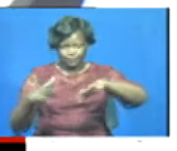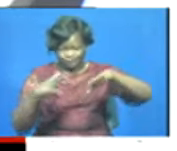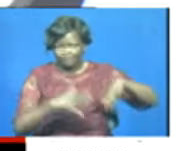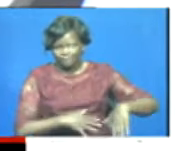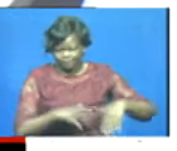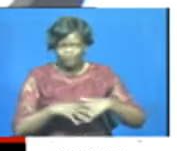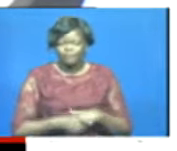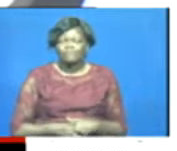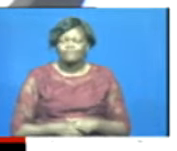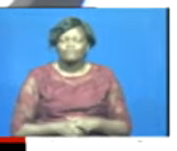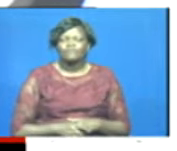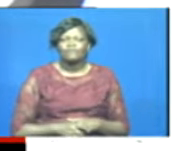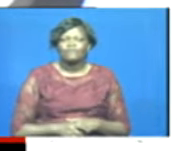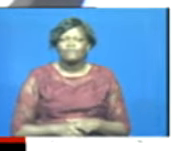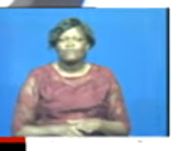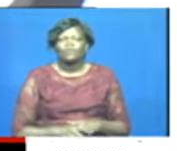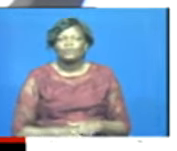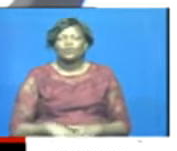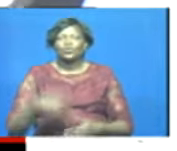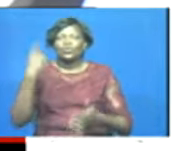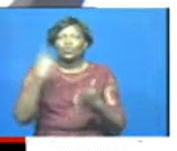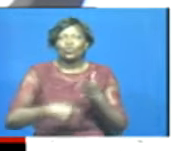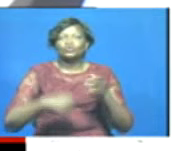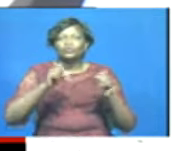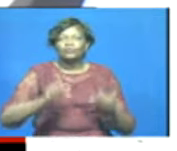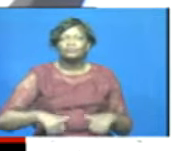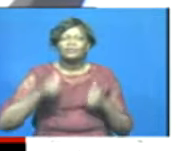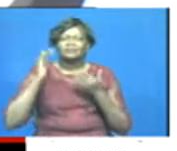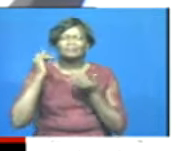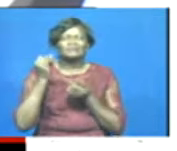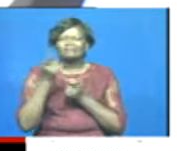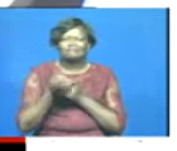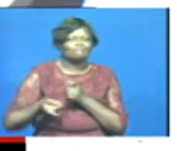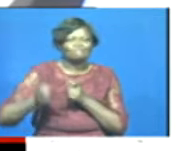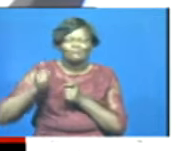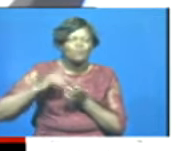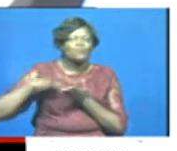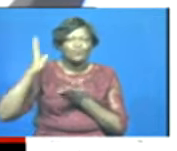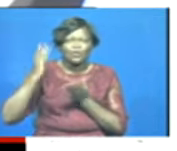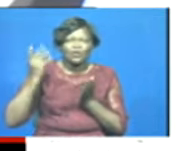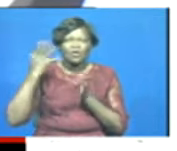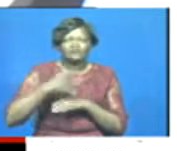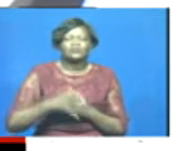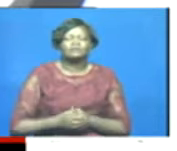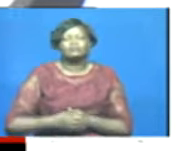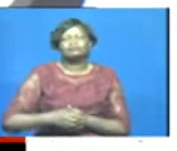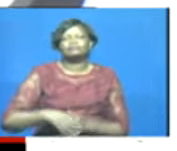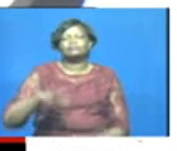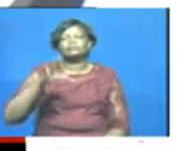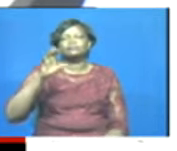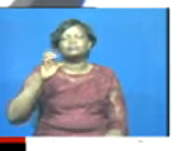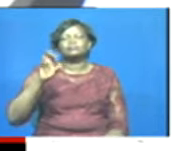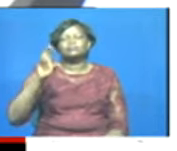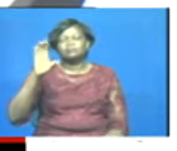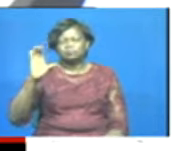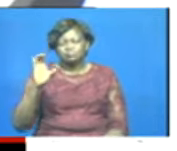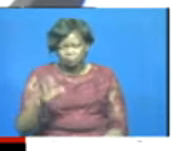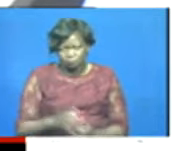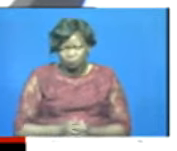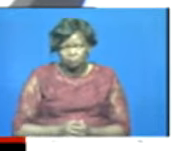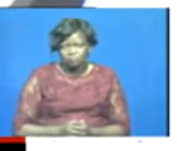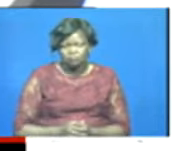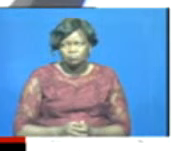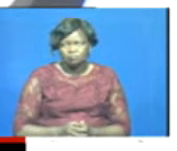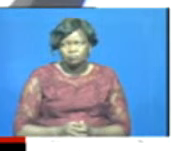power story. The cost of living is expected to surge further after the Energy and Petroleum Regulatory Authority,